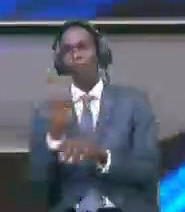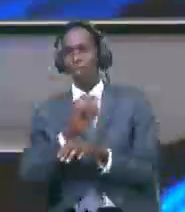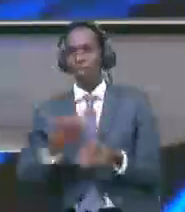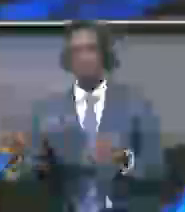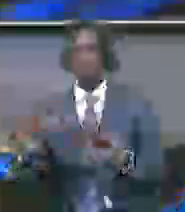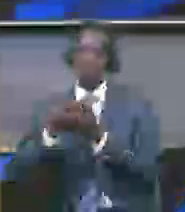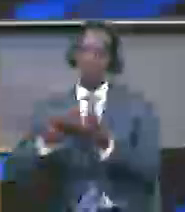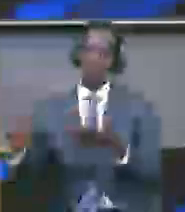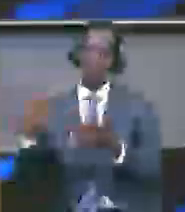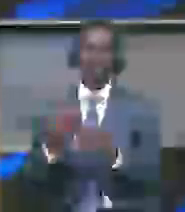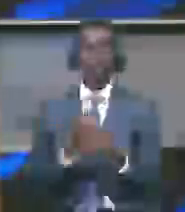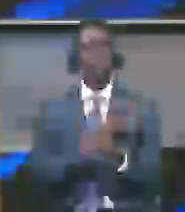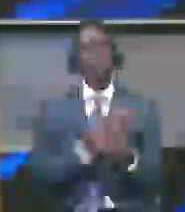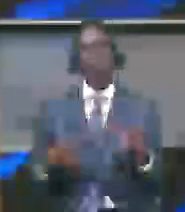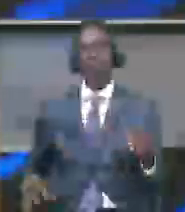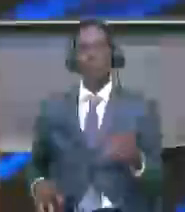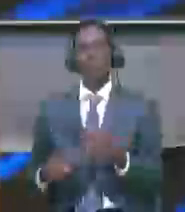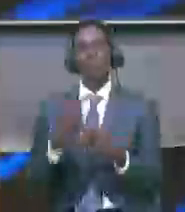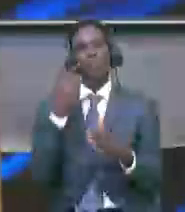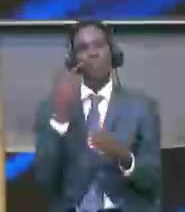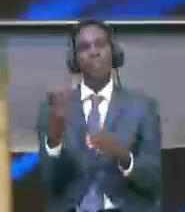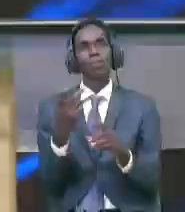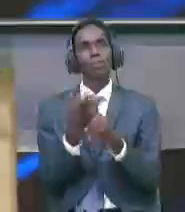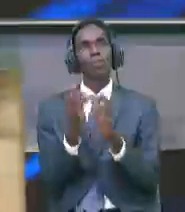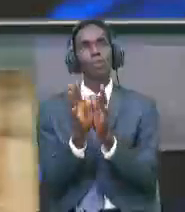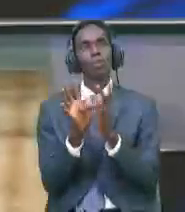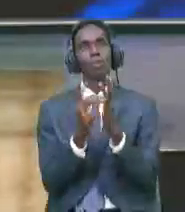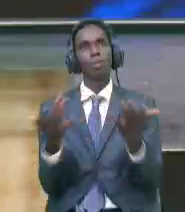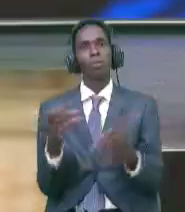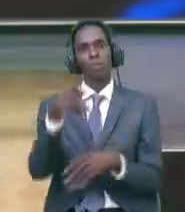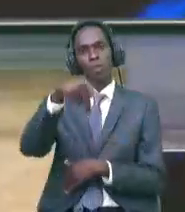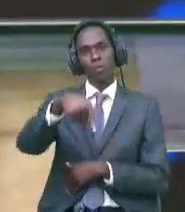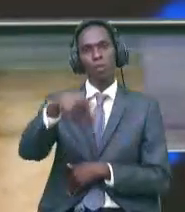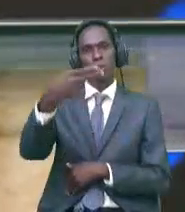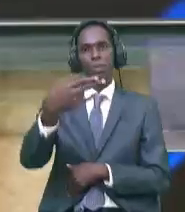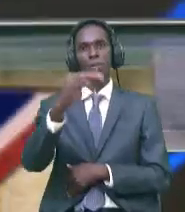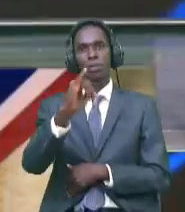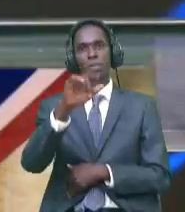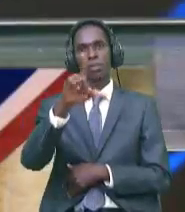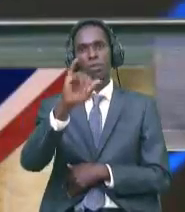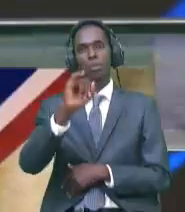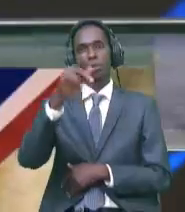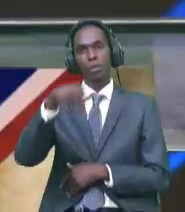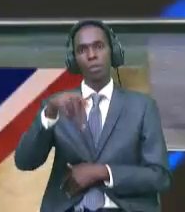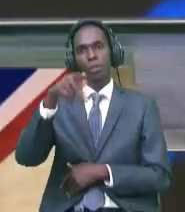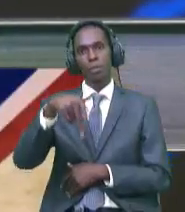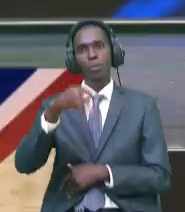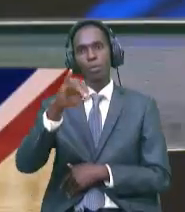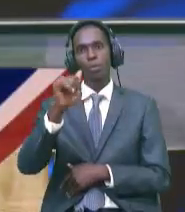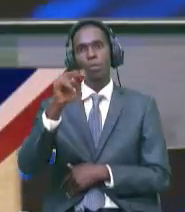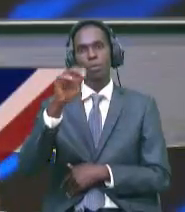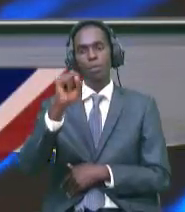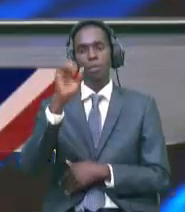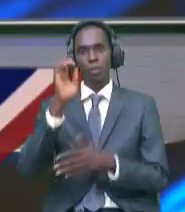in Christ. Look at Philippians chapter 1. I will read him from verse 1. Philippians